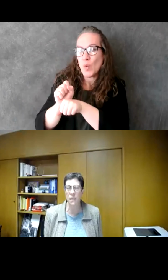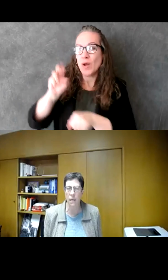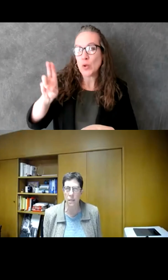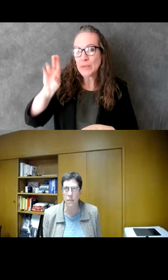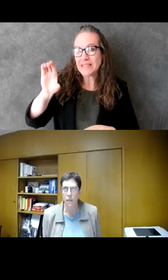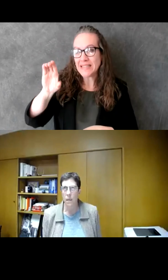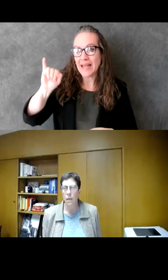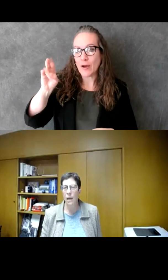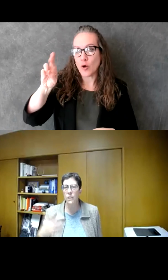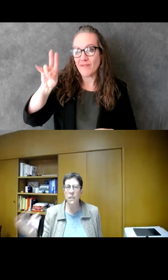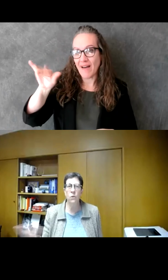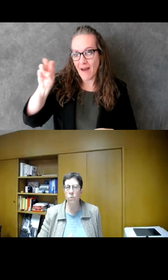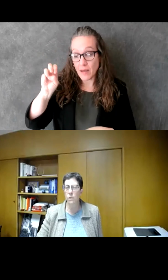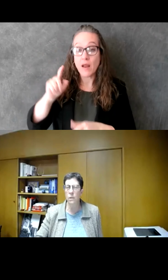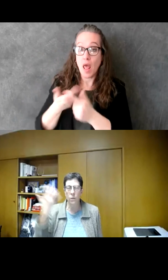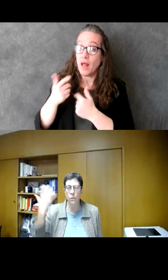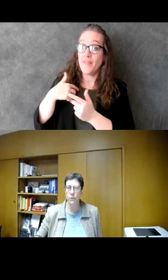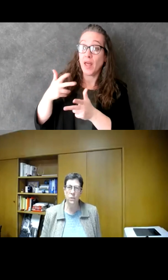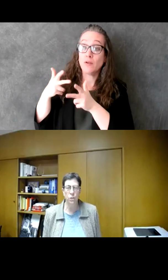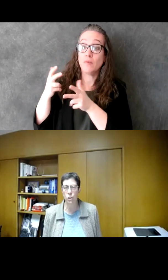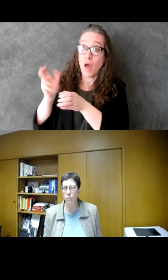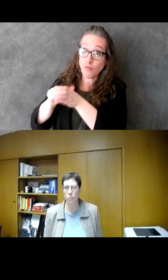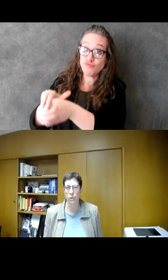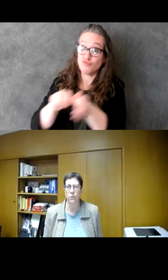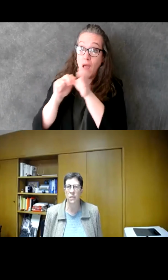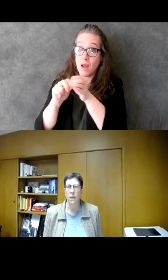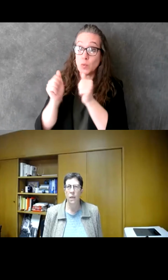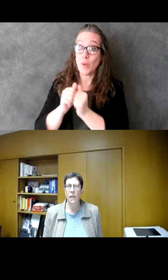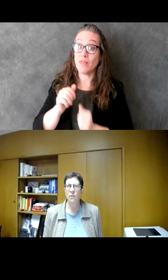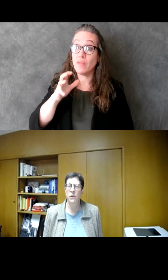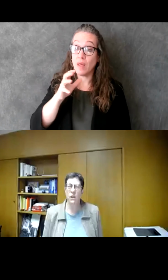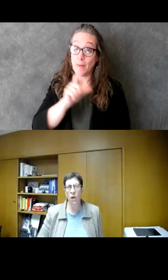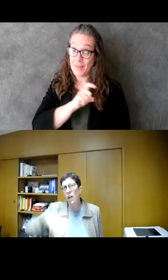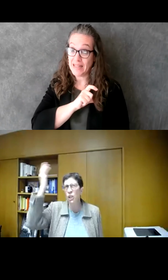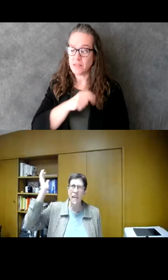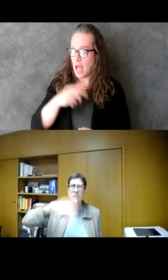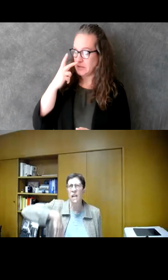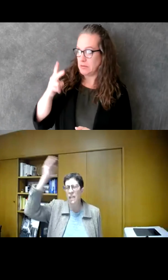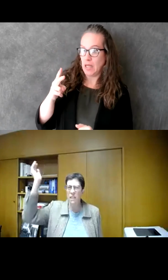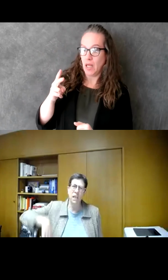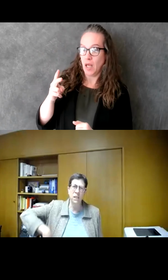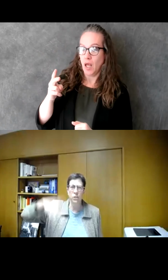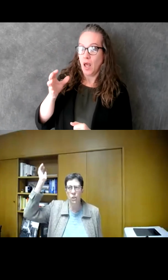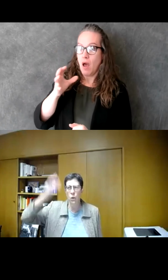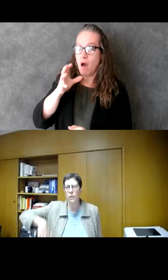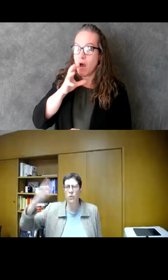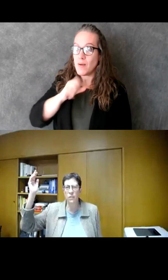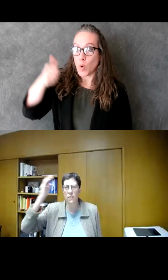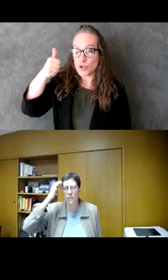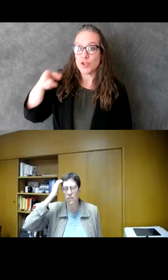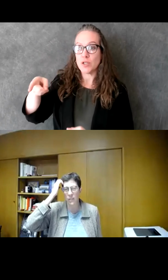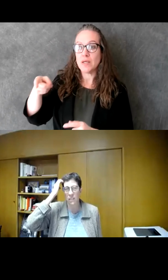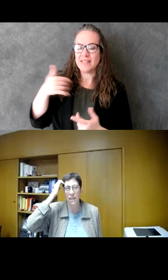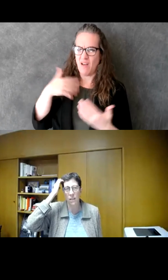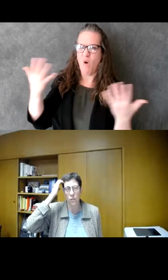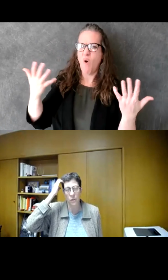police because I would see an older adult who was super bruised and everybody would go, oh, you can't tell anything. They're just old, they bruise